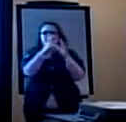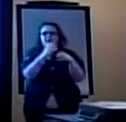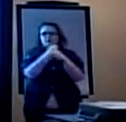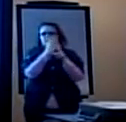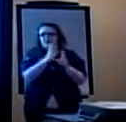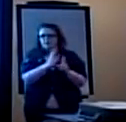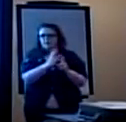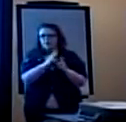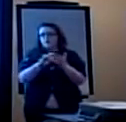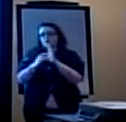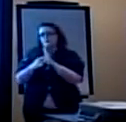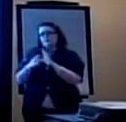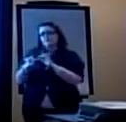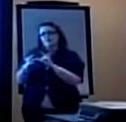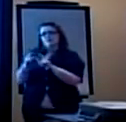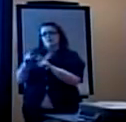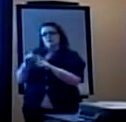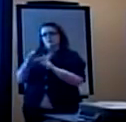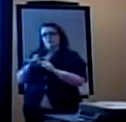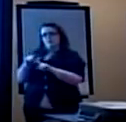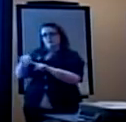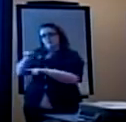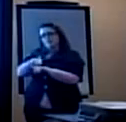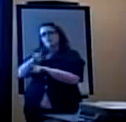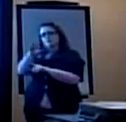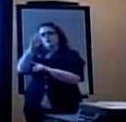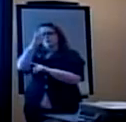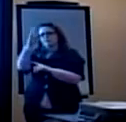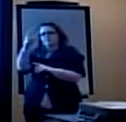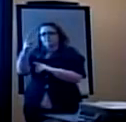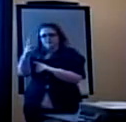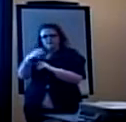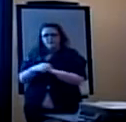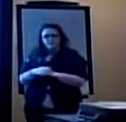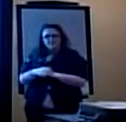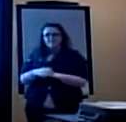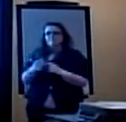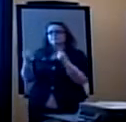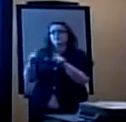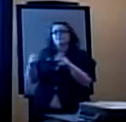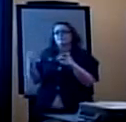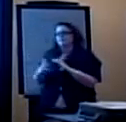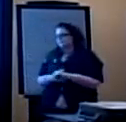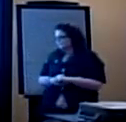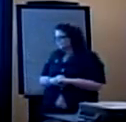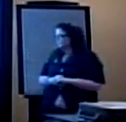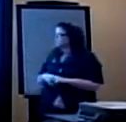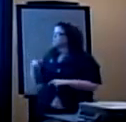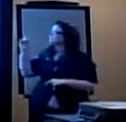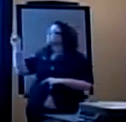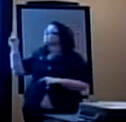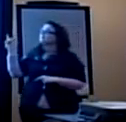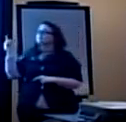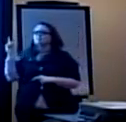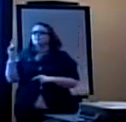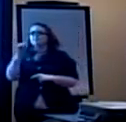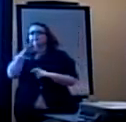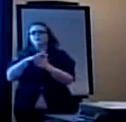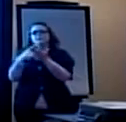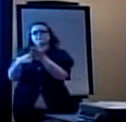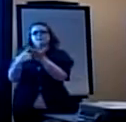means is drawing on users' creative abilities. It's the fuzzy front end of design. So what happens is that what she's talking about is saying that when you move